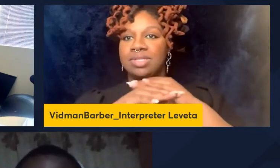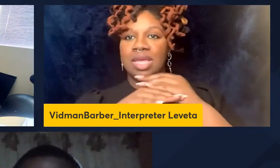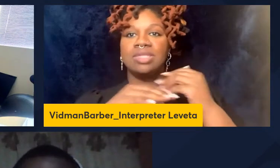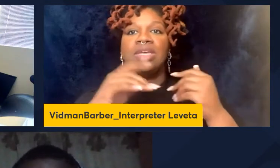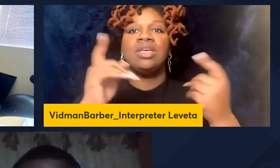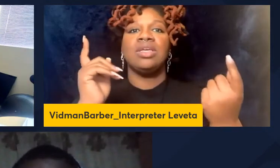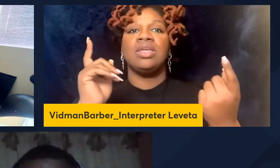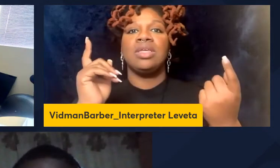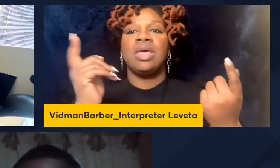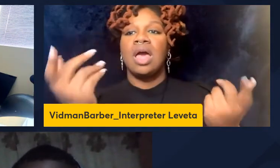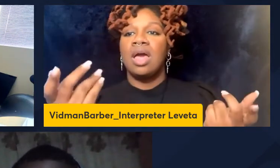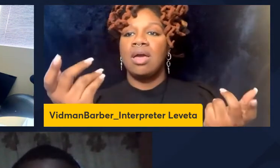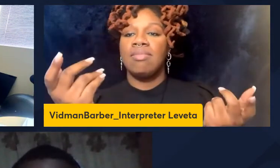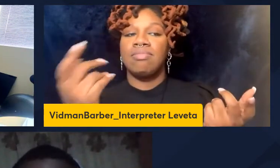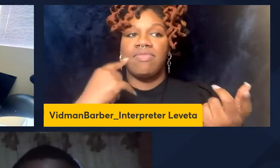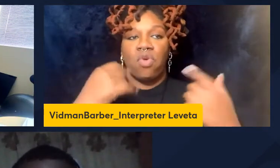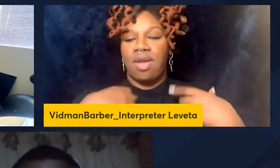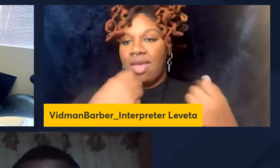standard health care.